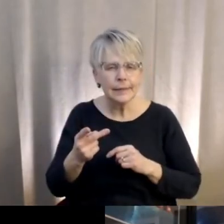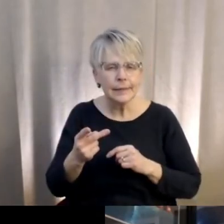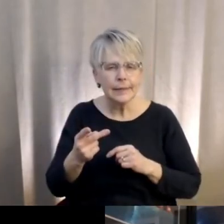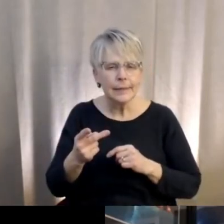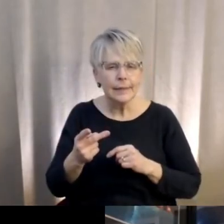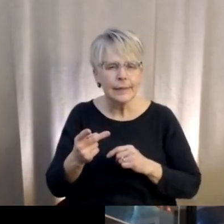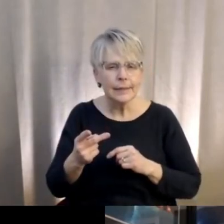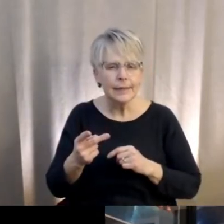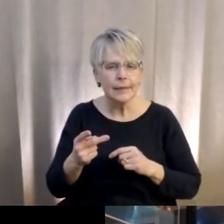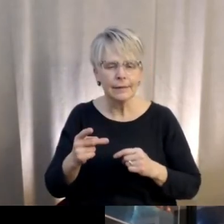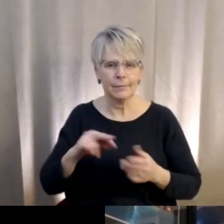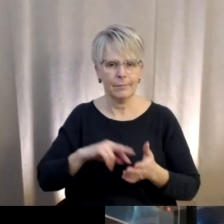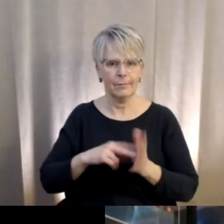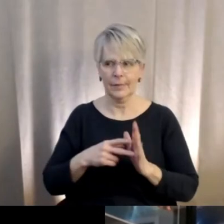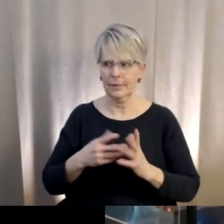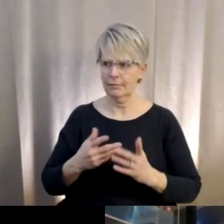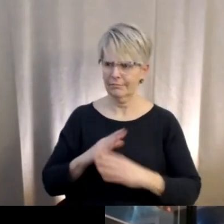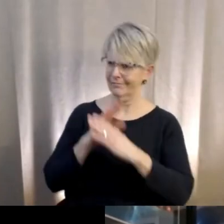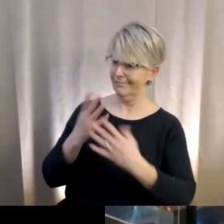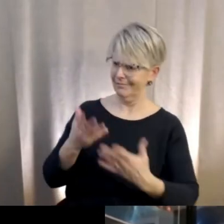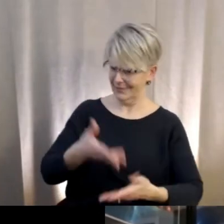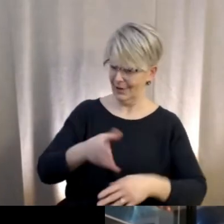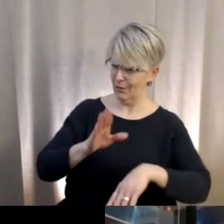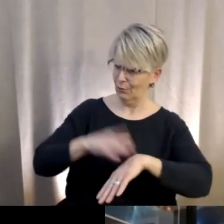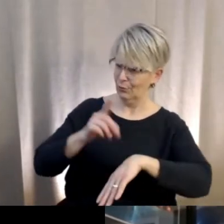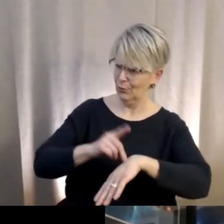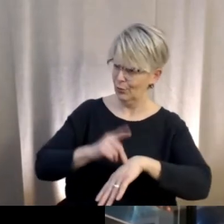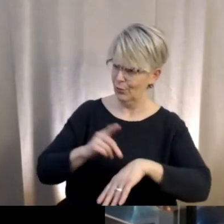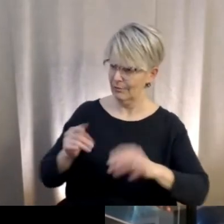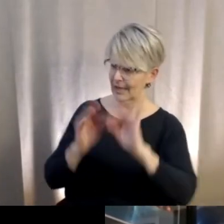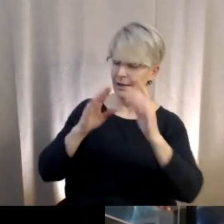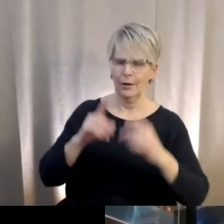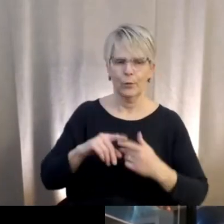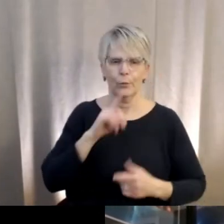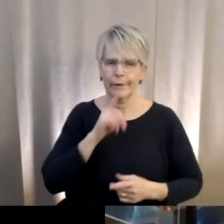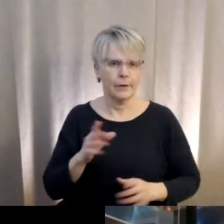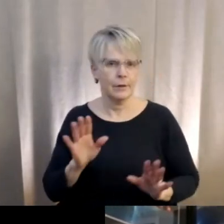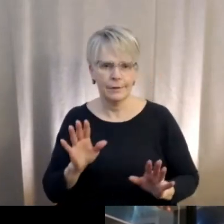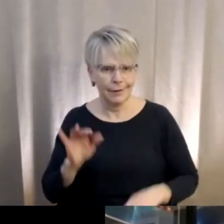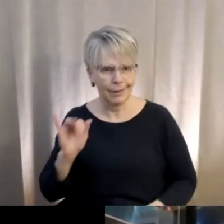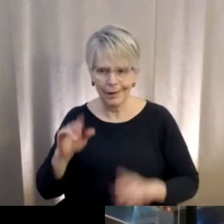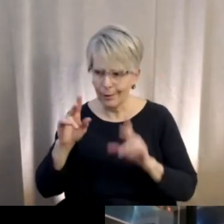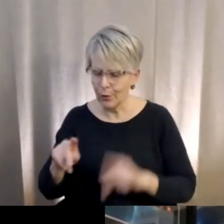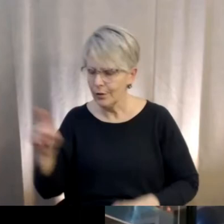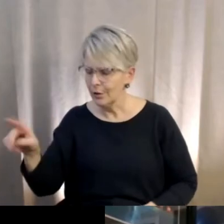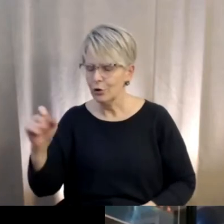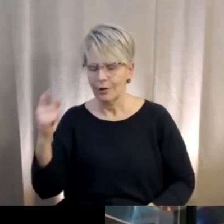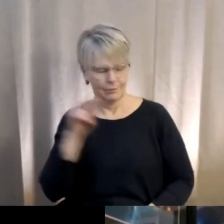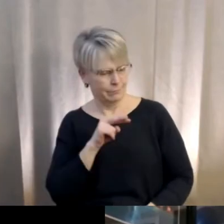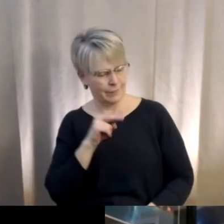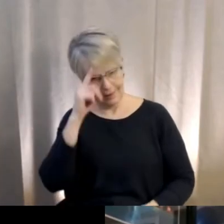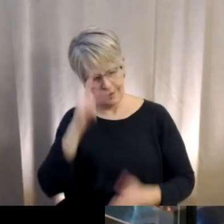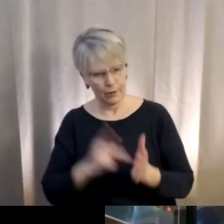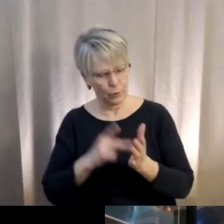And you end up in this big defensive moment when really if that person had taken a second to realize, as you said,